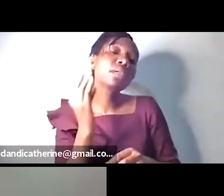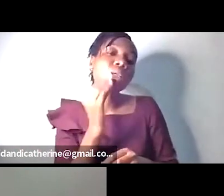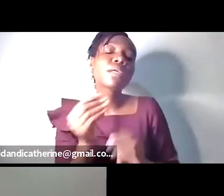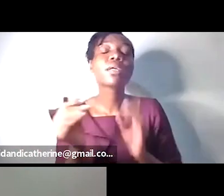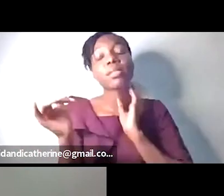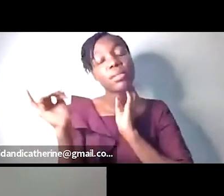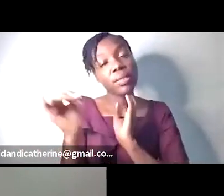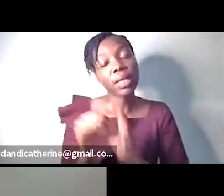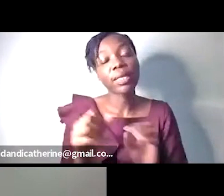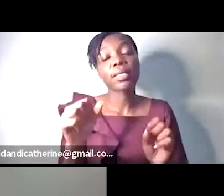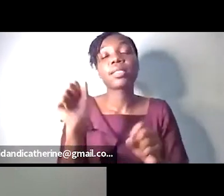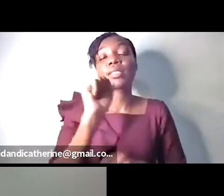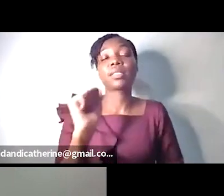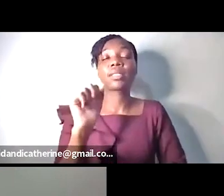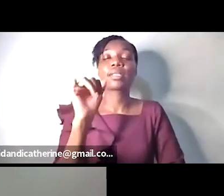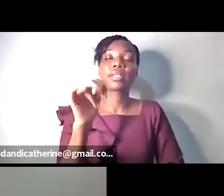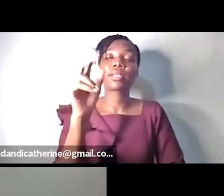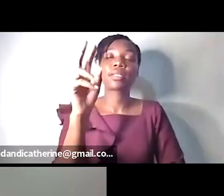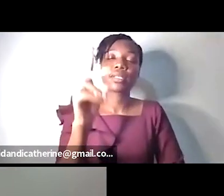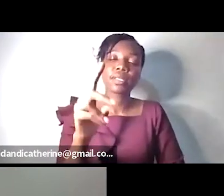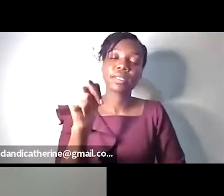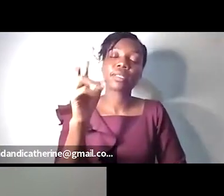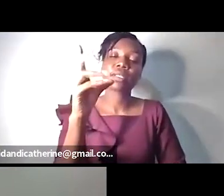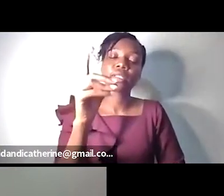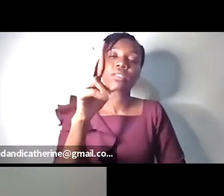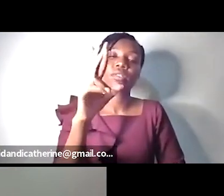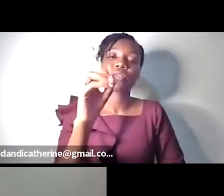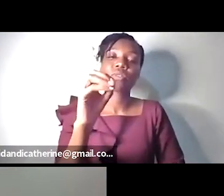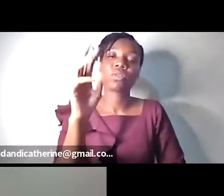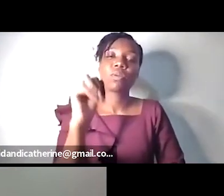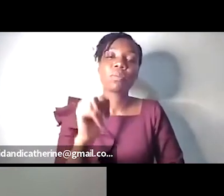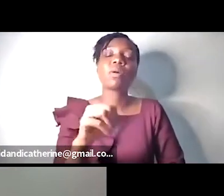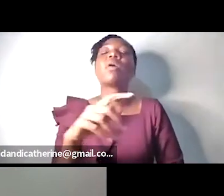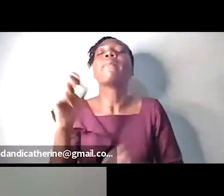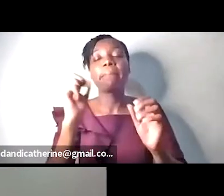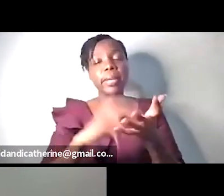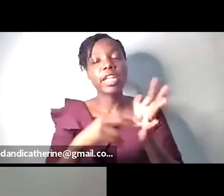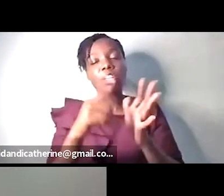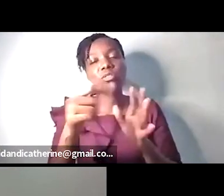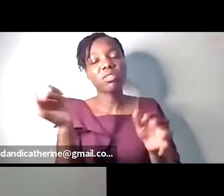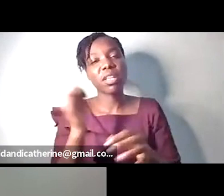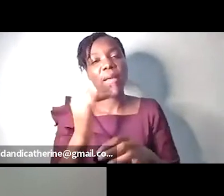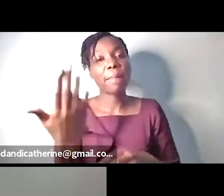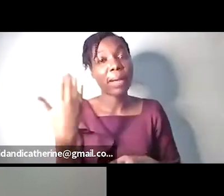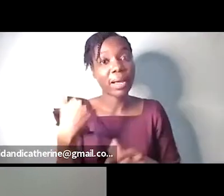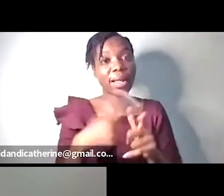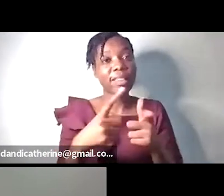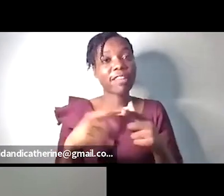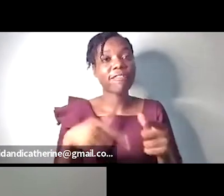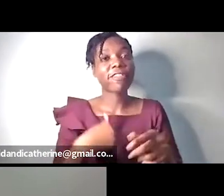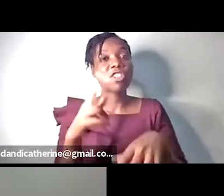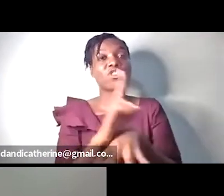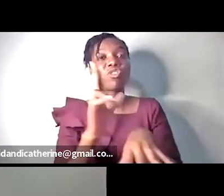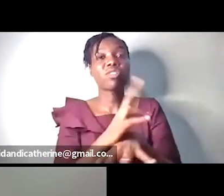so destructive for us because we feel useless and good for nothing. Now, if you want to have an impact on your